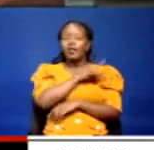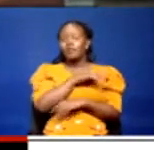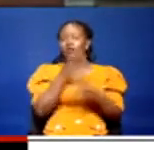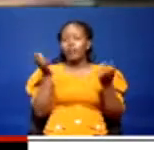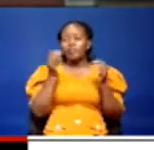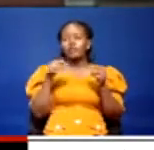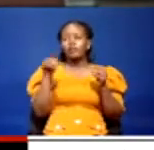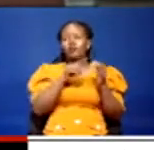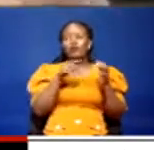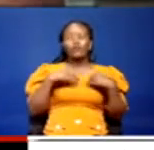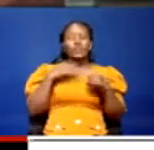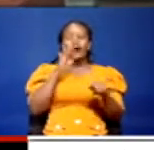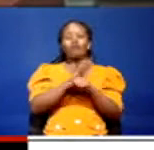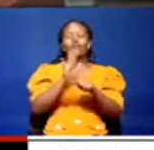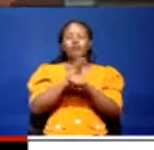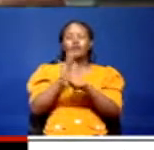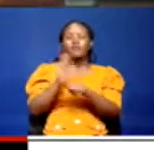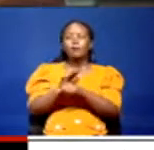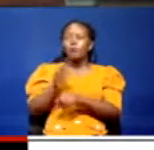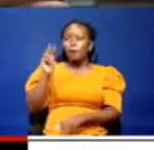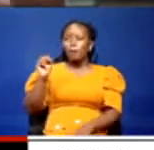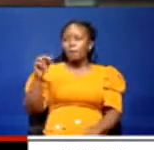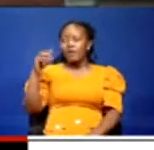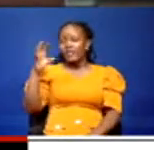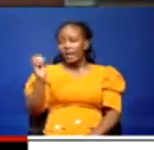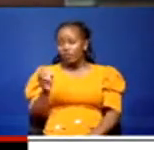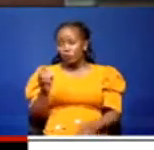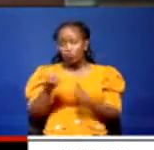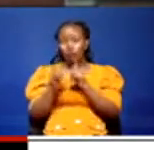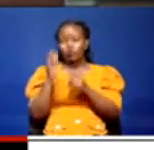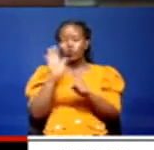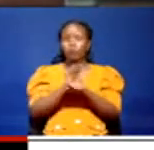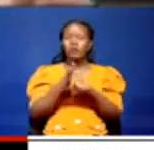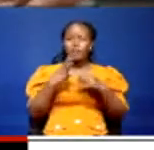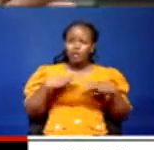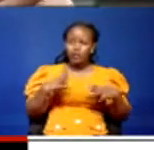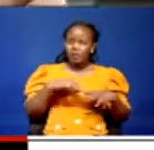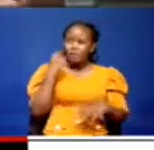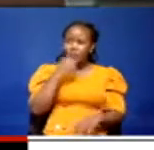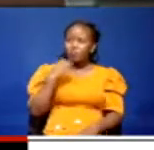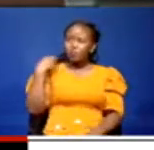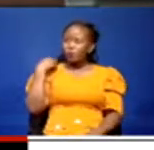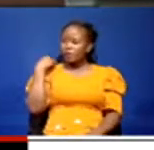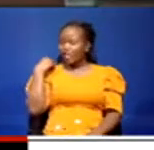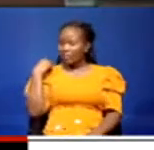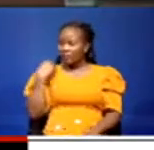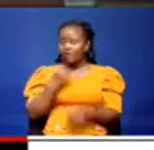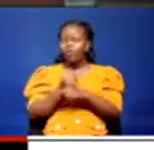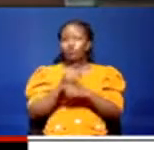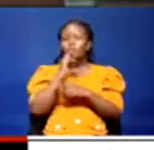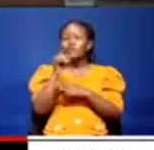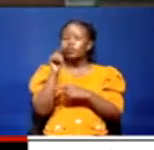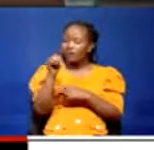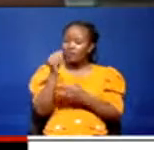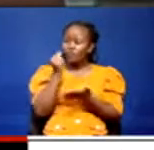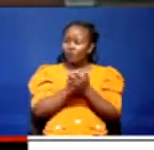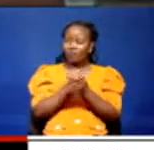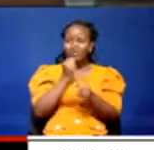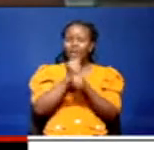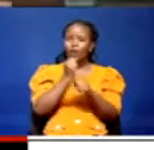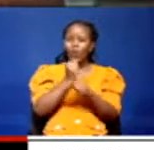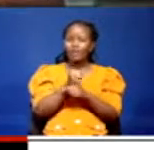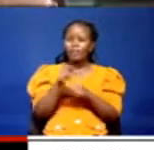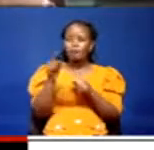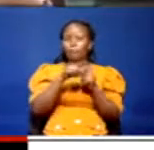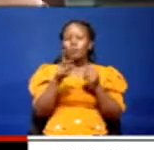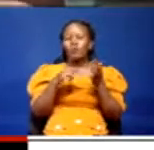this. We are very lucky. Somebody did the sacrifice, as I said. Somebody made sure these offices are running. So we are not paying rent. So when you sit in